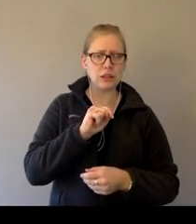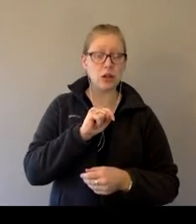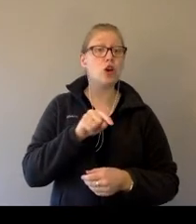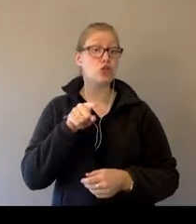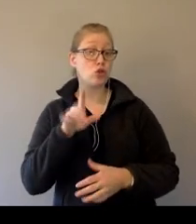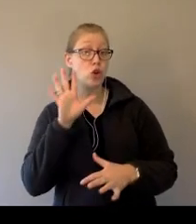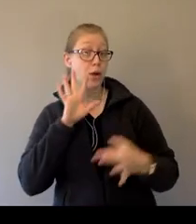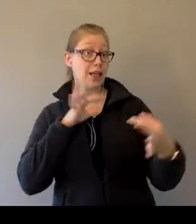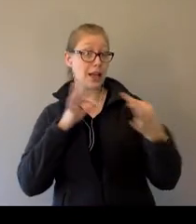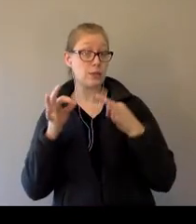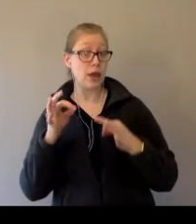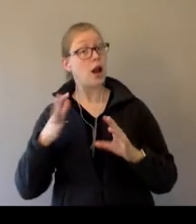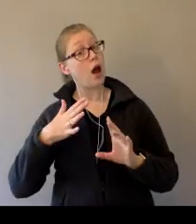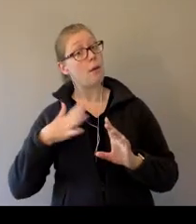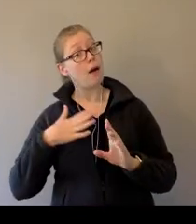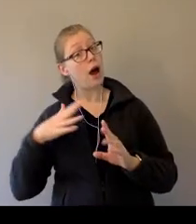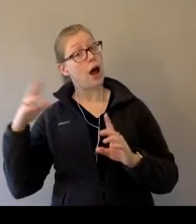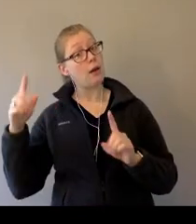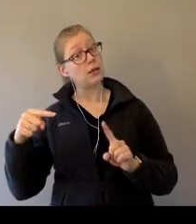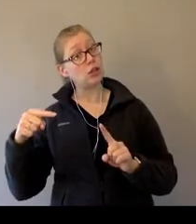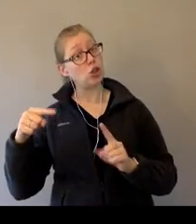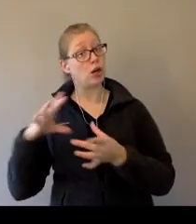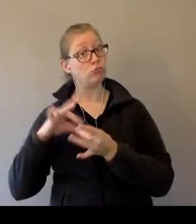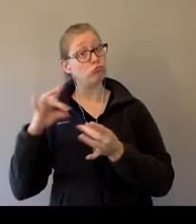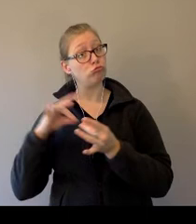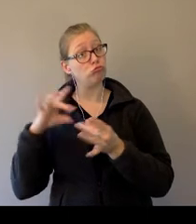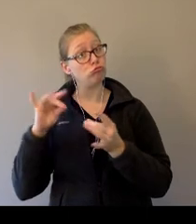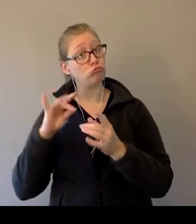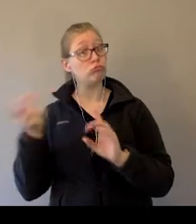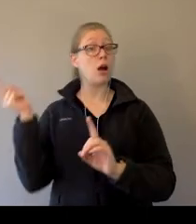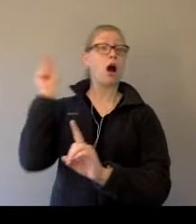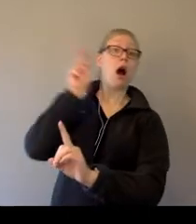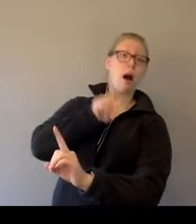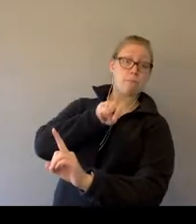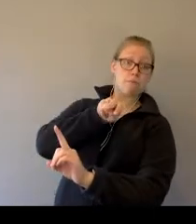that opposing side is incorrect or flawed.